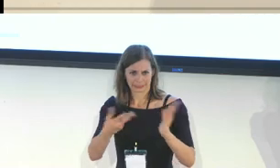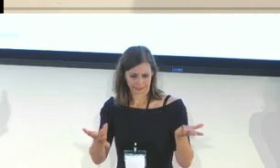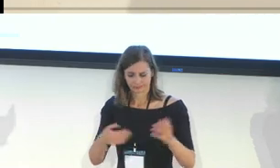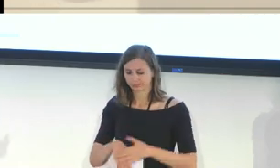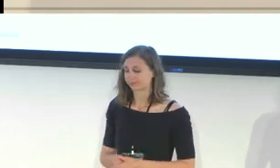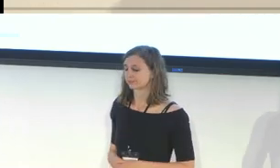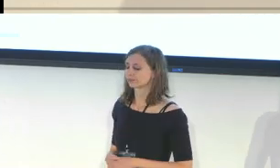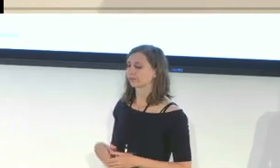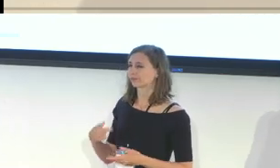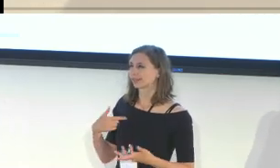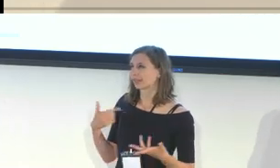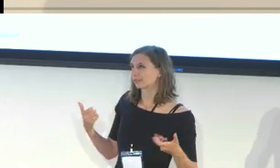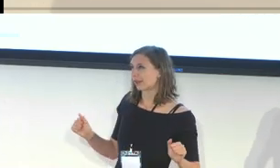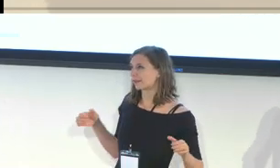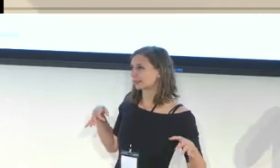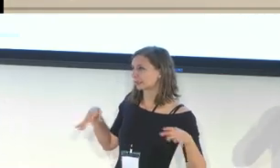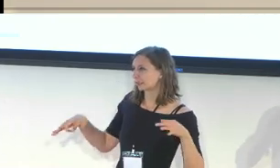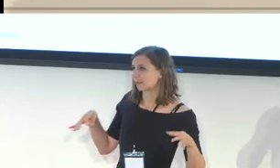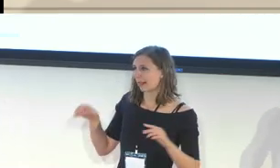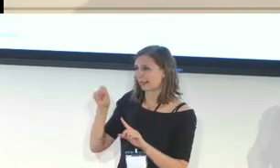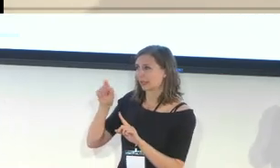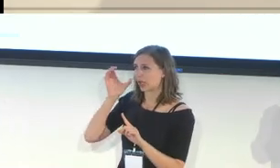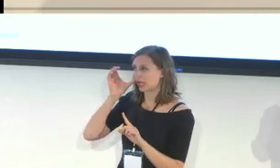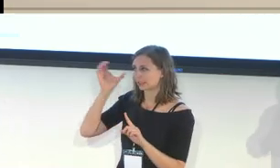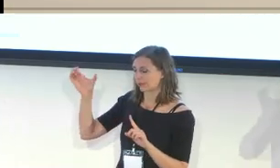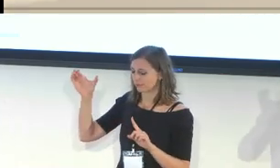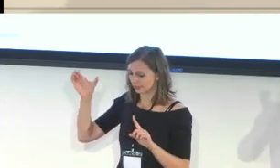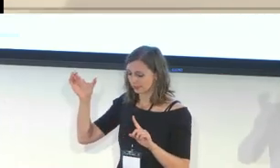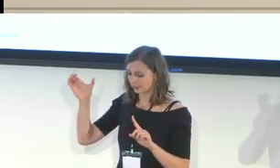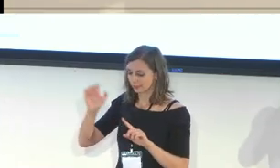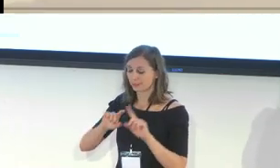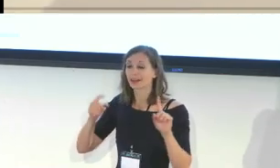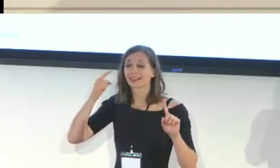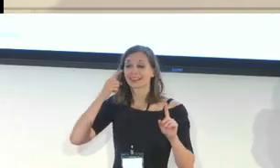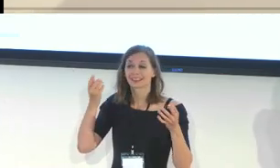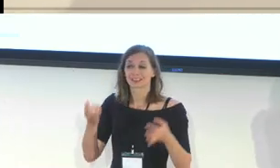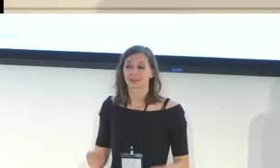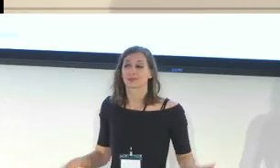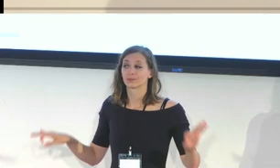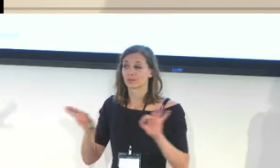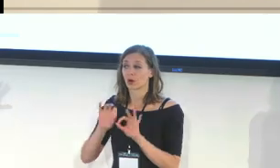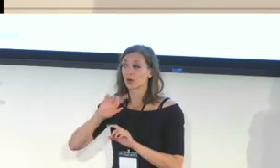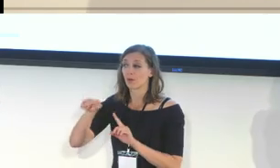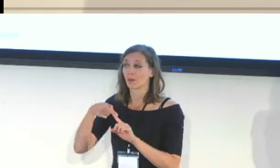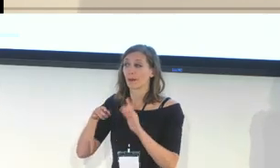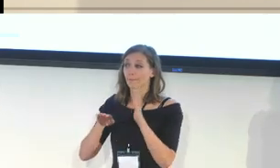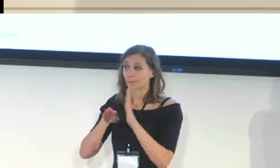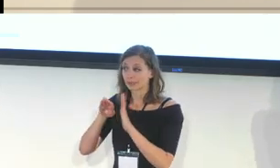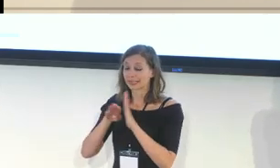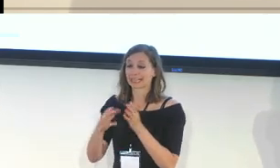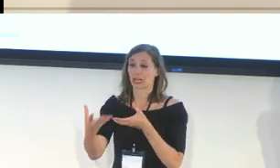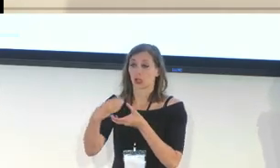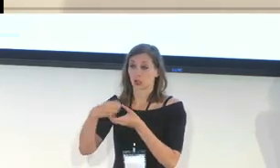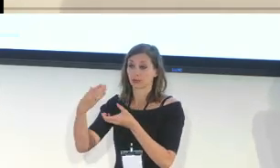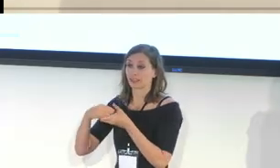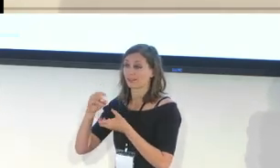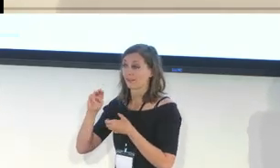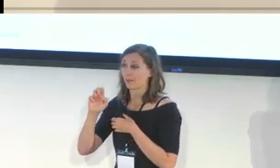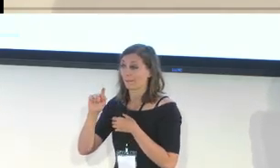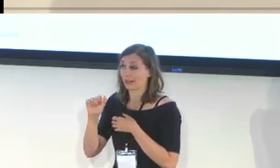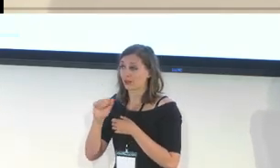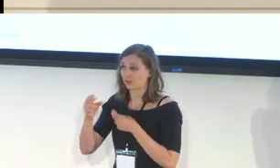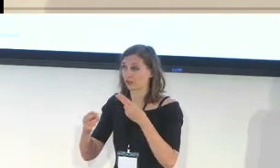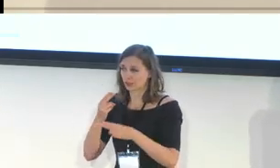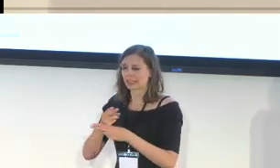concept, as a high level bit, and this is why I really think it's important when I talk about building the inclusive metaverse that I start off by explaining how